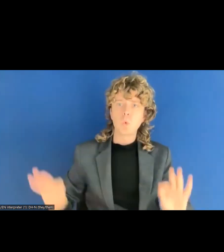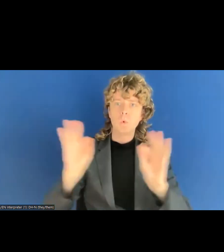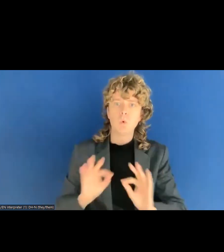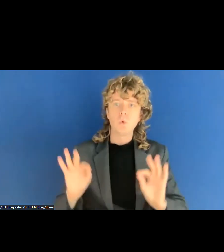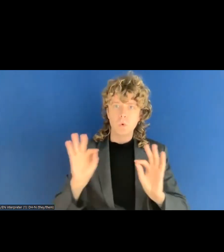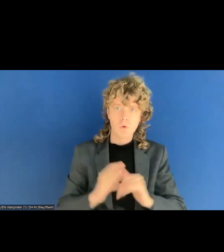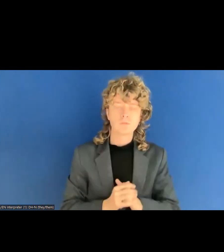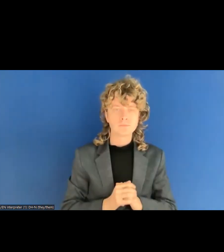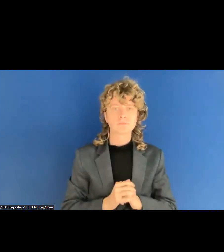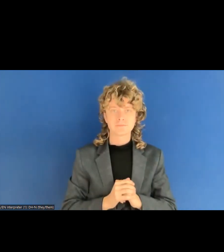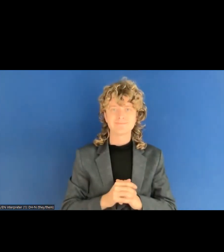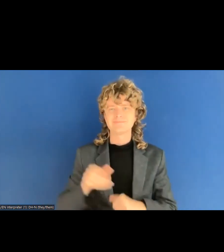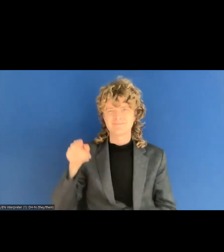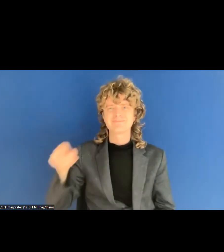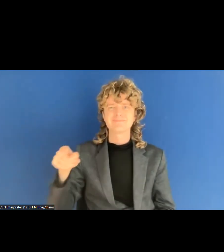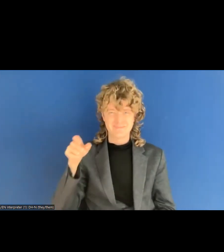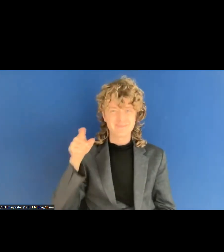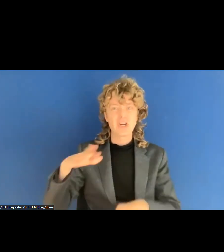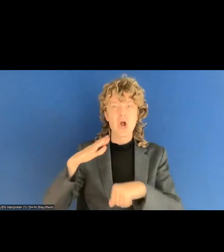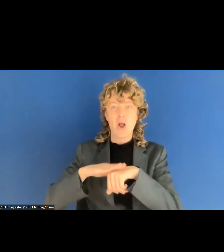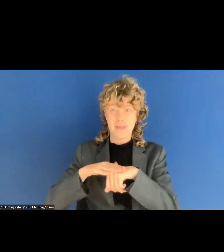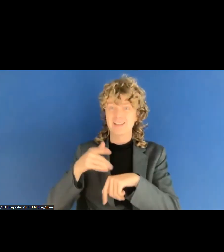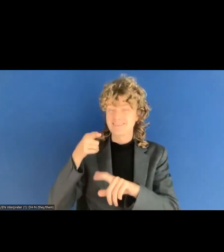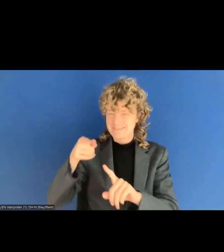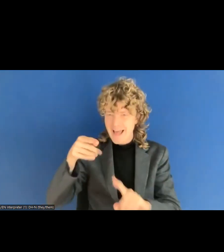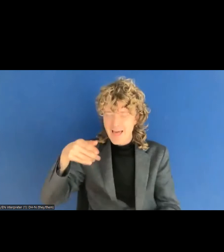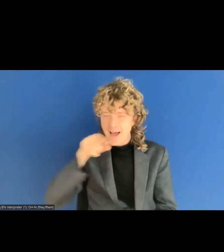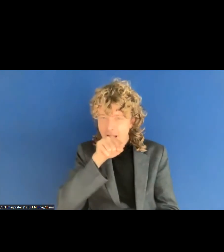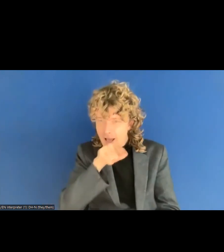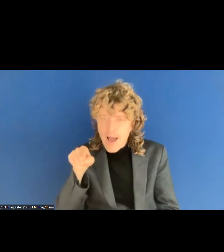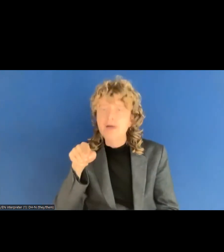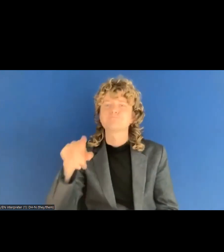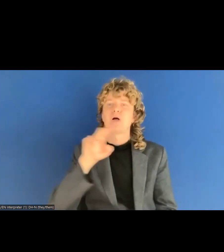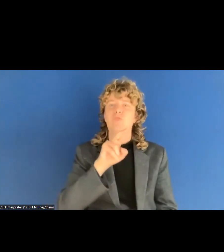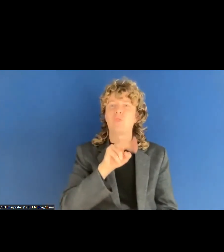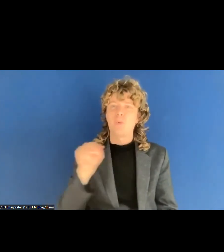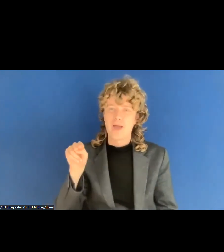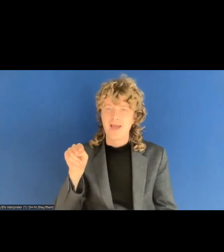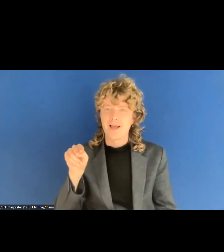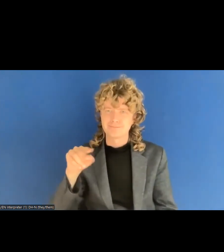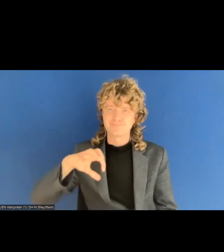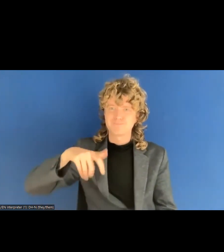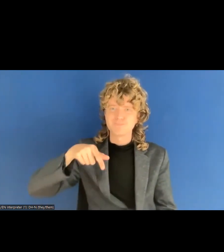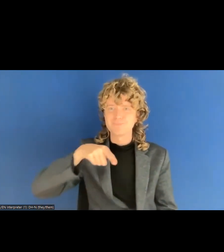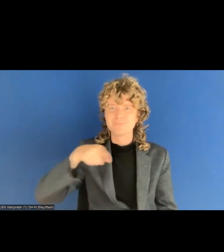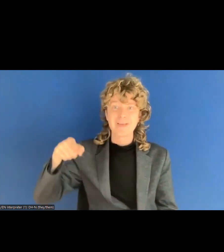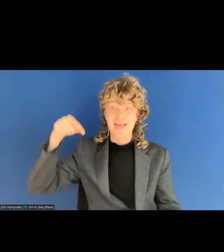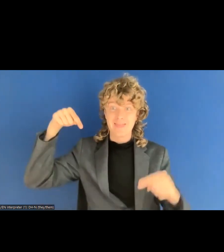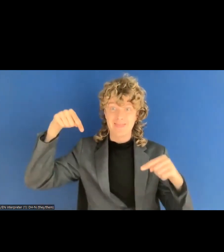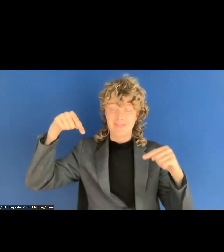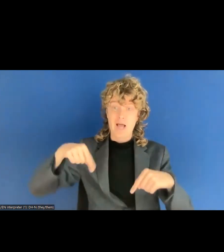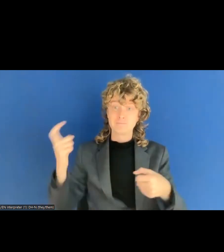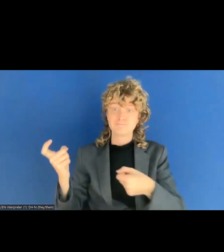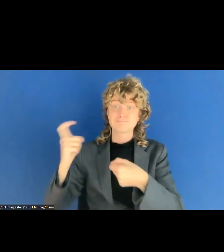the participation is free of charge. So I agree, it should be not only lowering the